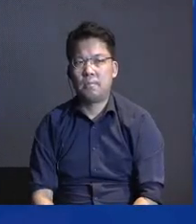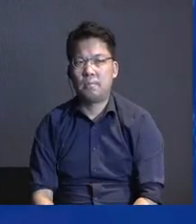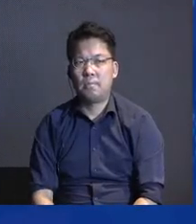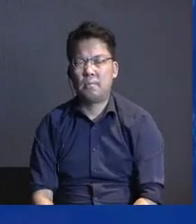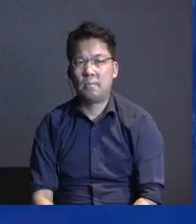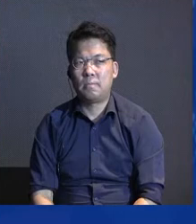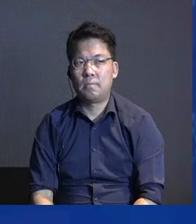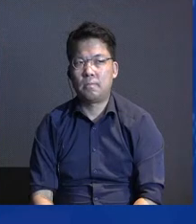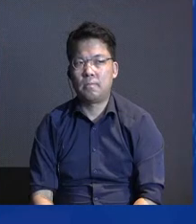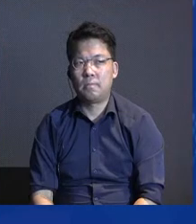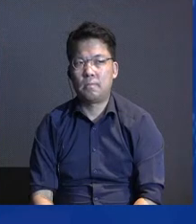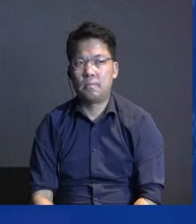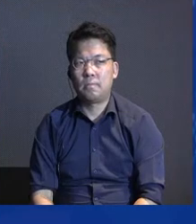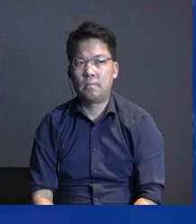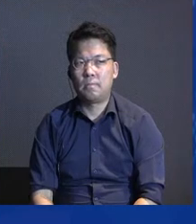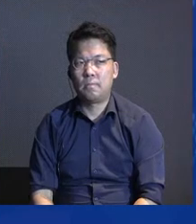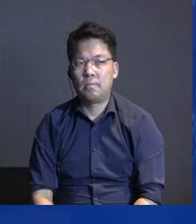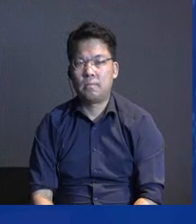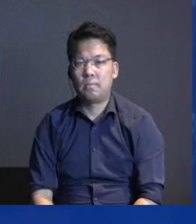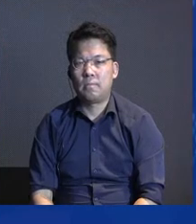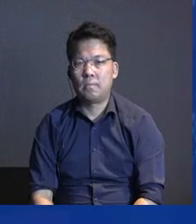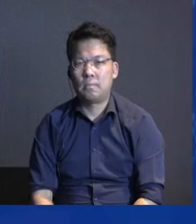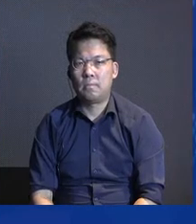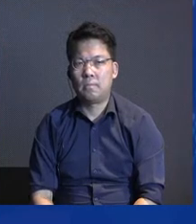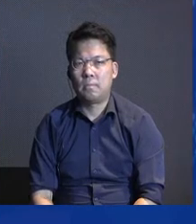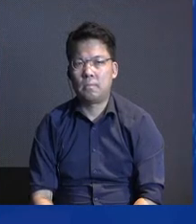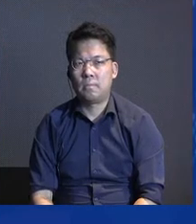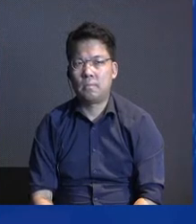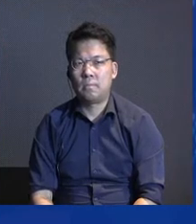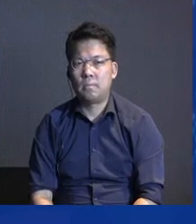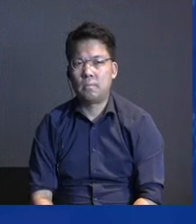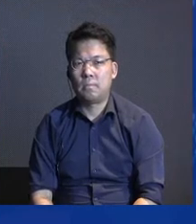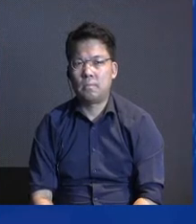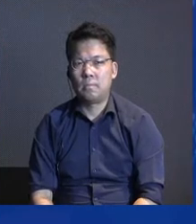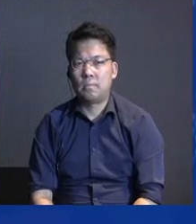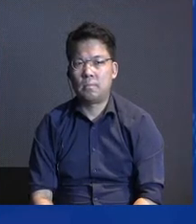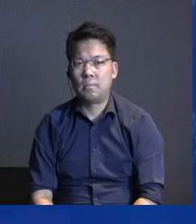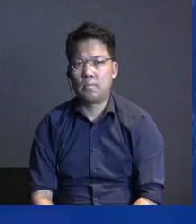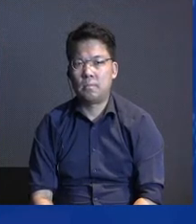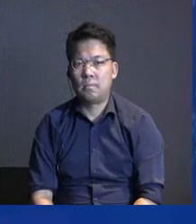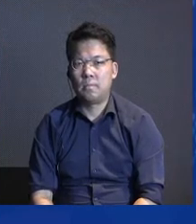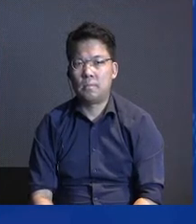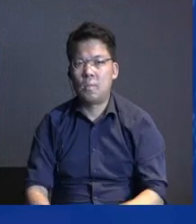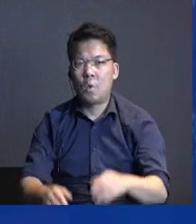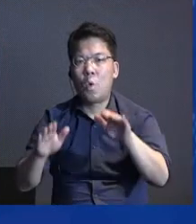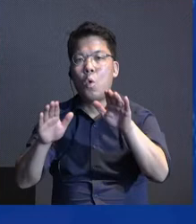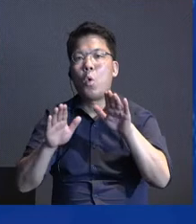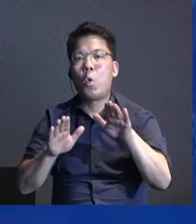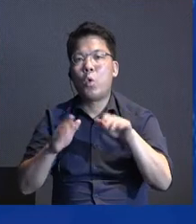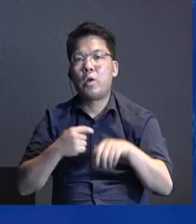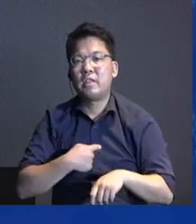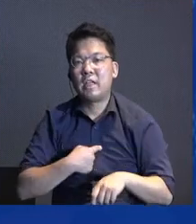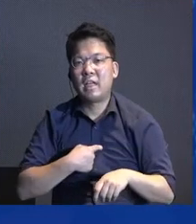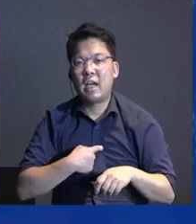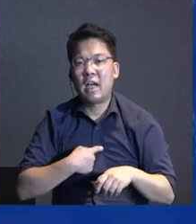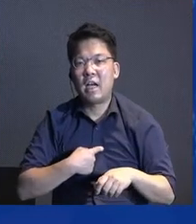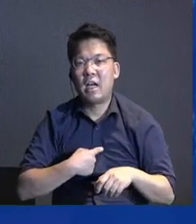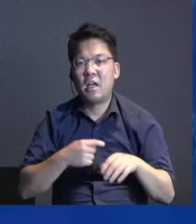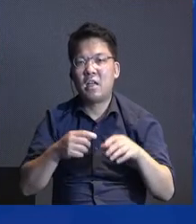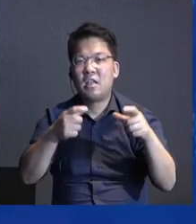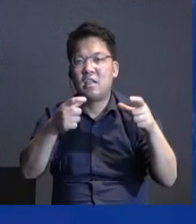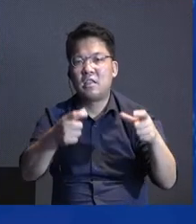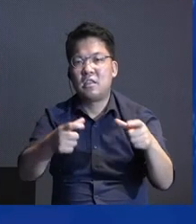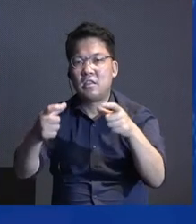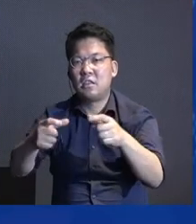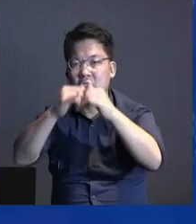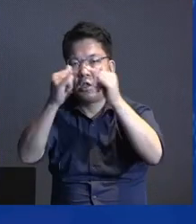Yes, so today, I want to introduce the community-based elderly care activity by the Resident Association